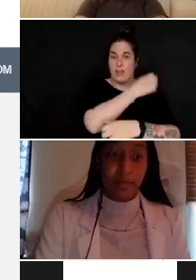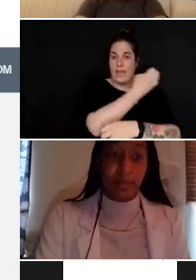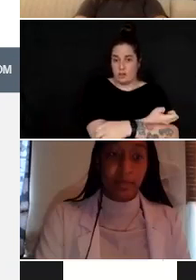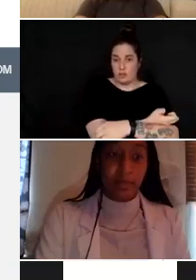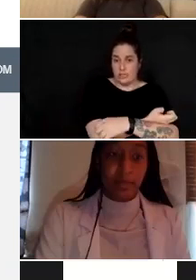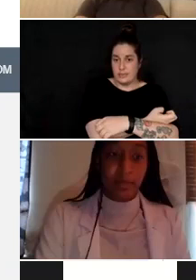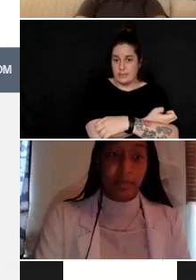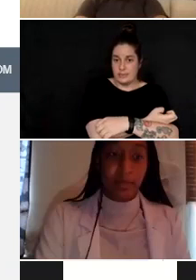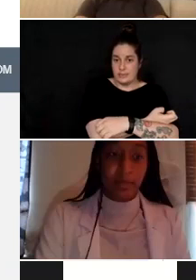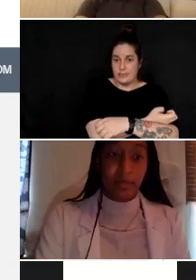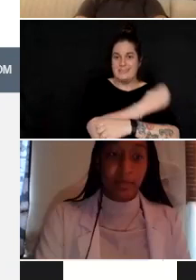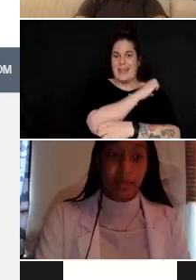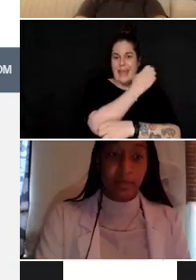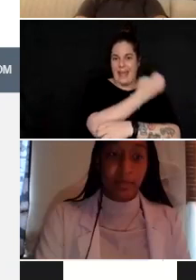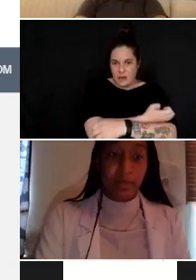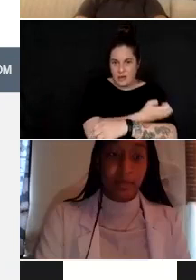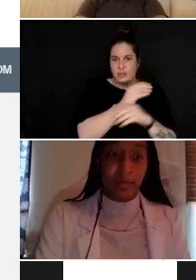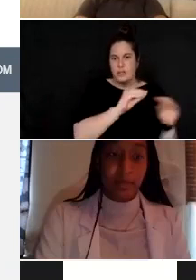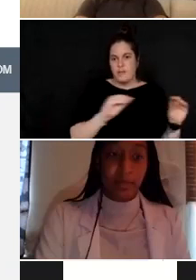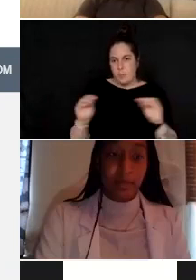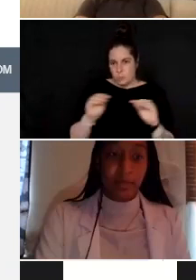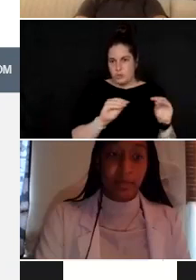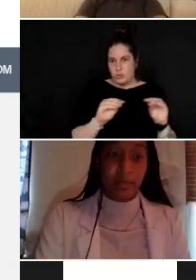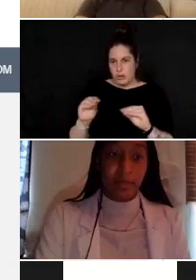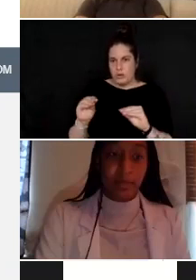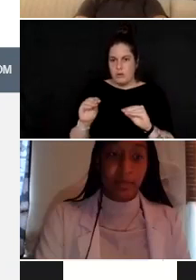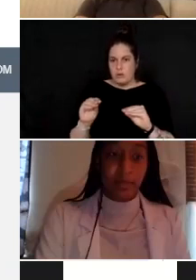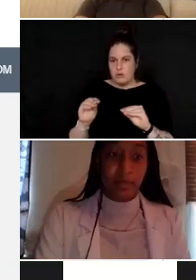that's energy of motion. And while they're